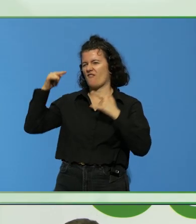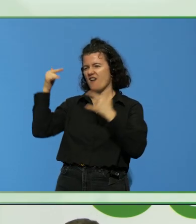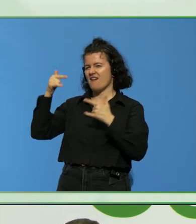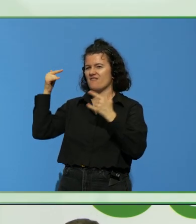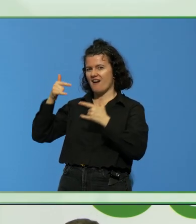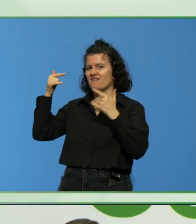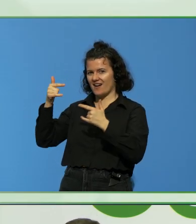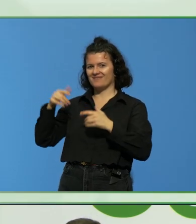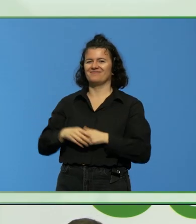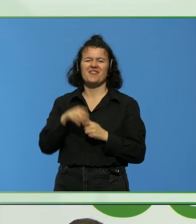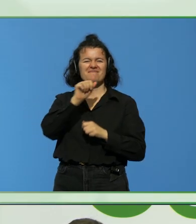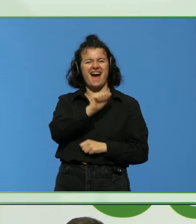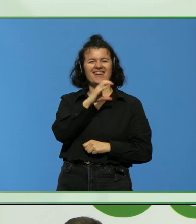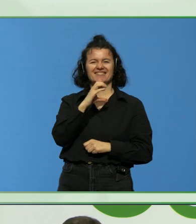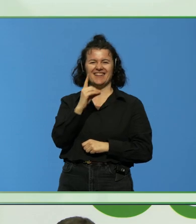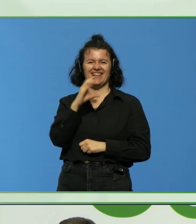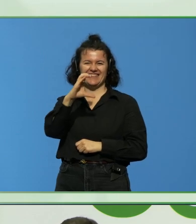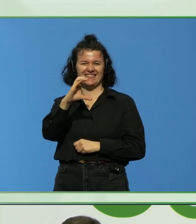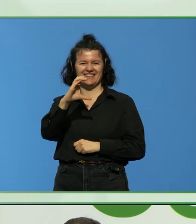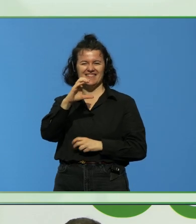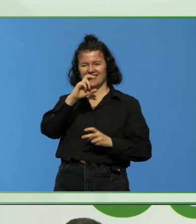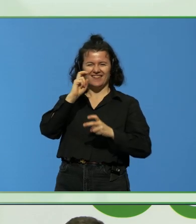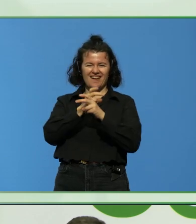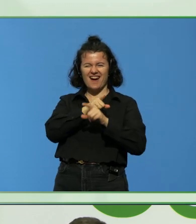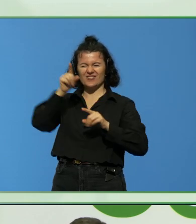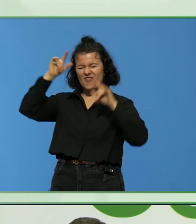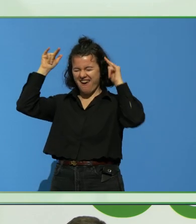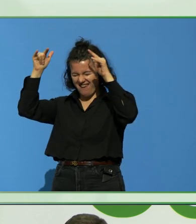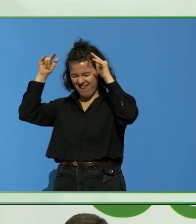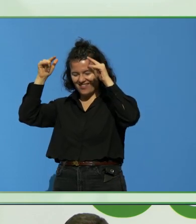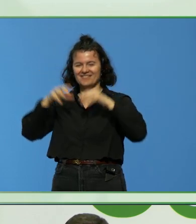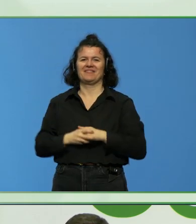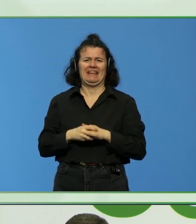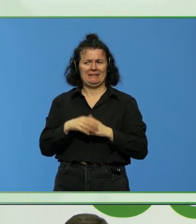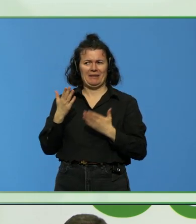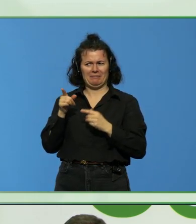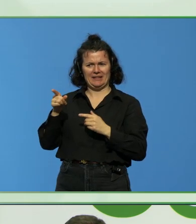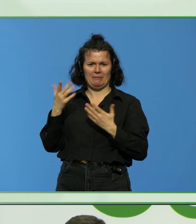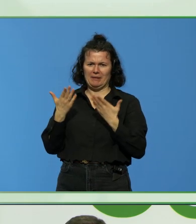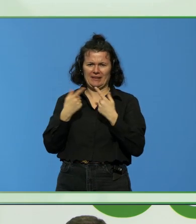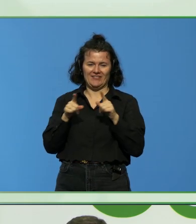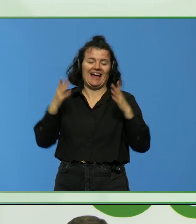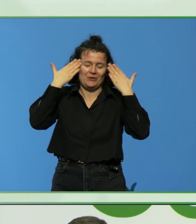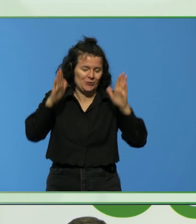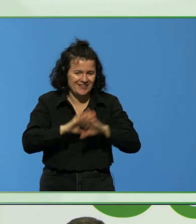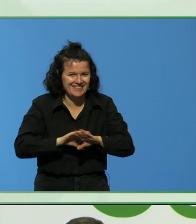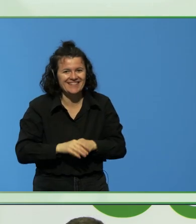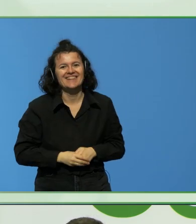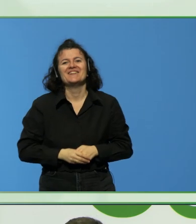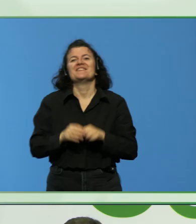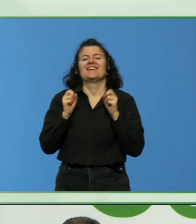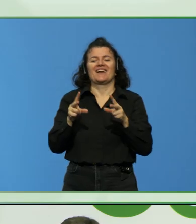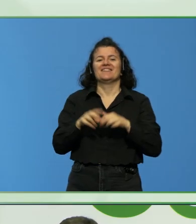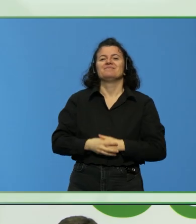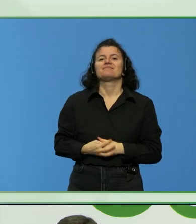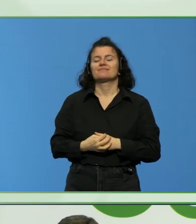Highway to Hell, or not? Perhaps, I don't remember. Okay, as I just